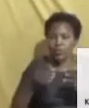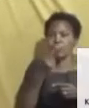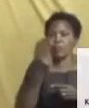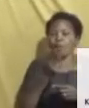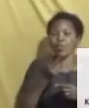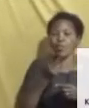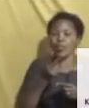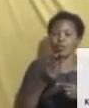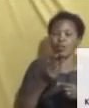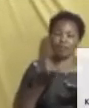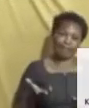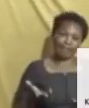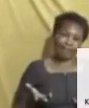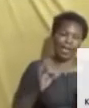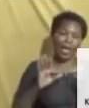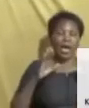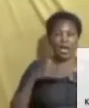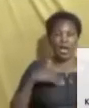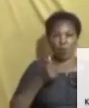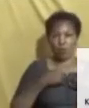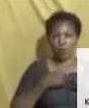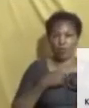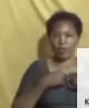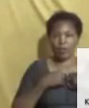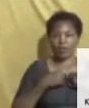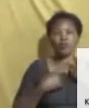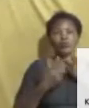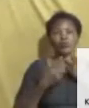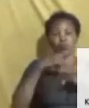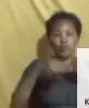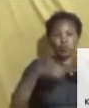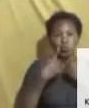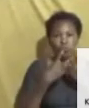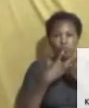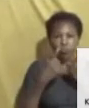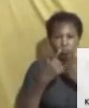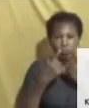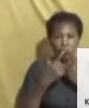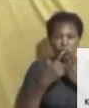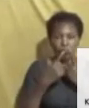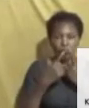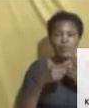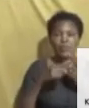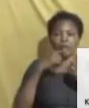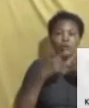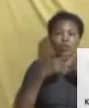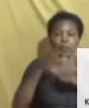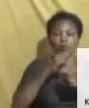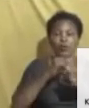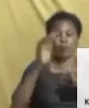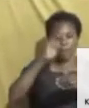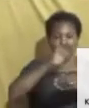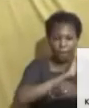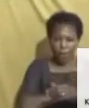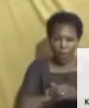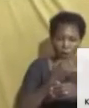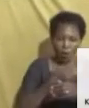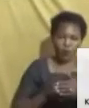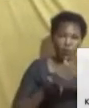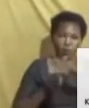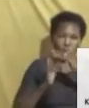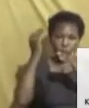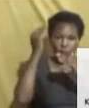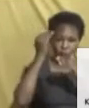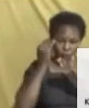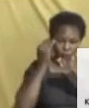Permit me, before I close that issue, to underscore the jurisdiction of this court. The jurisdiction of this court is set out